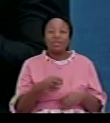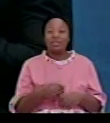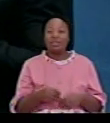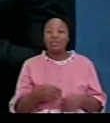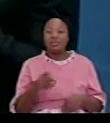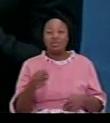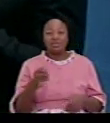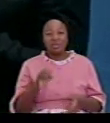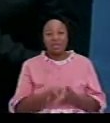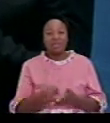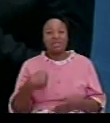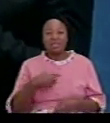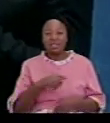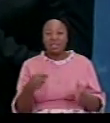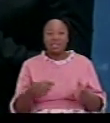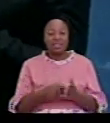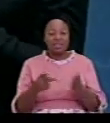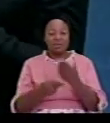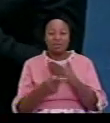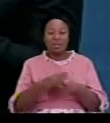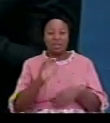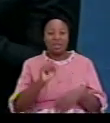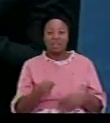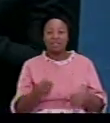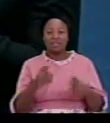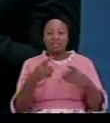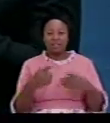this crusade. May the Lord bless them.